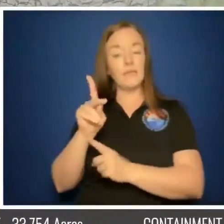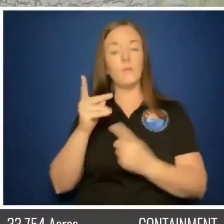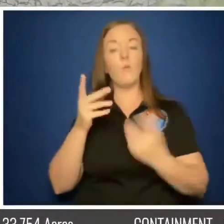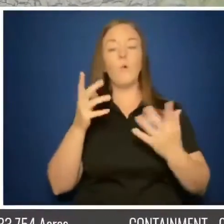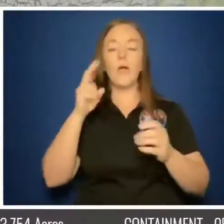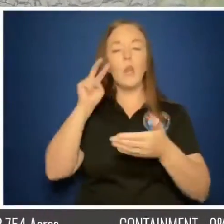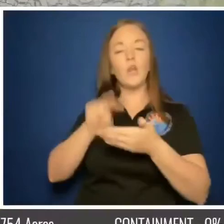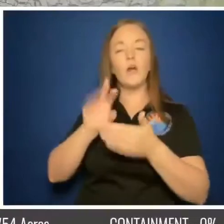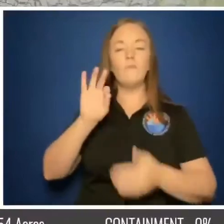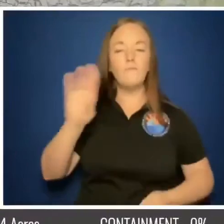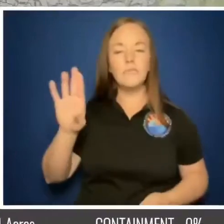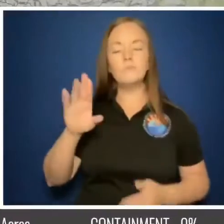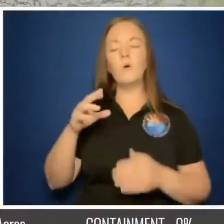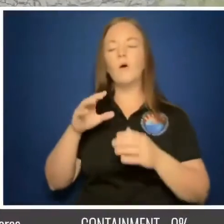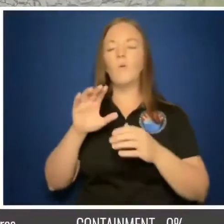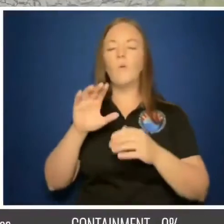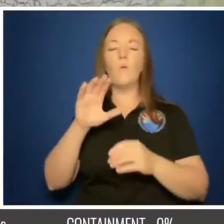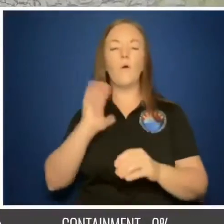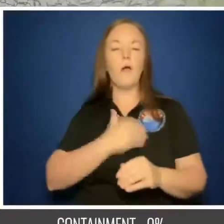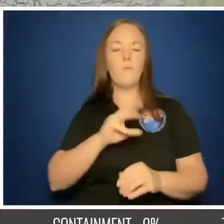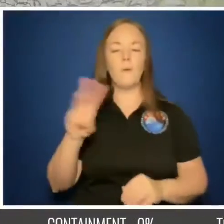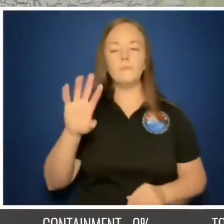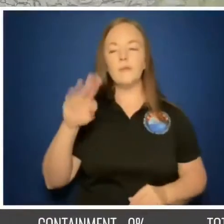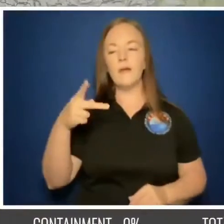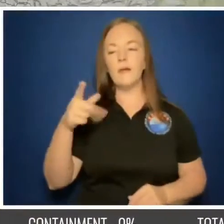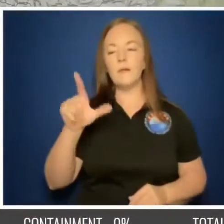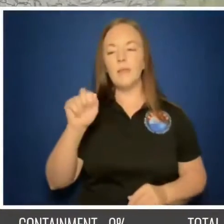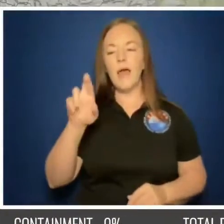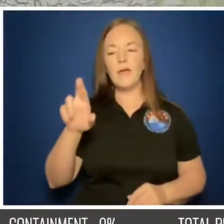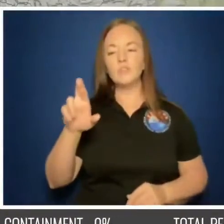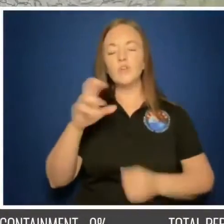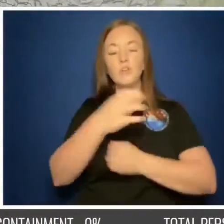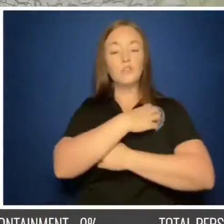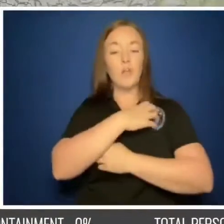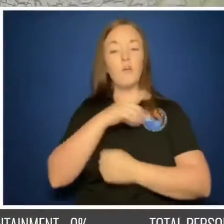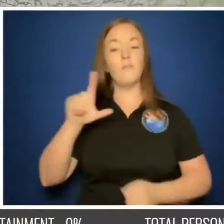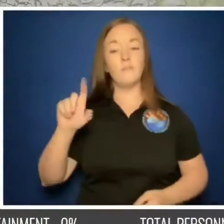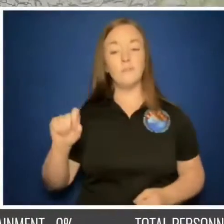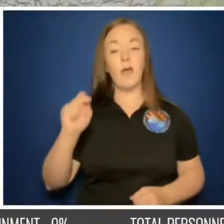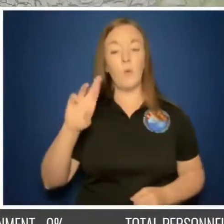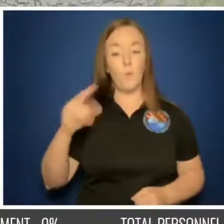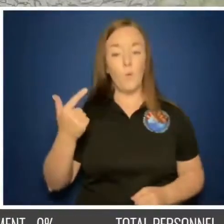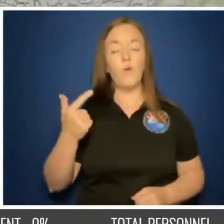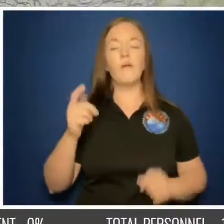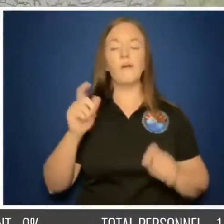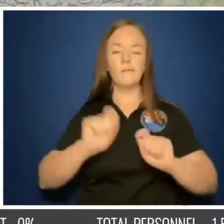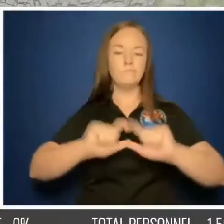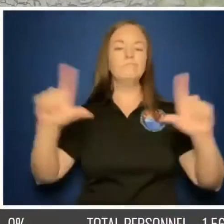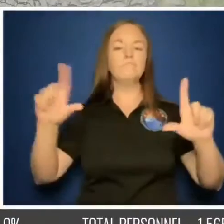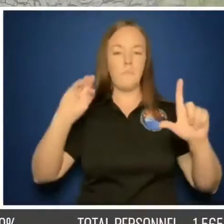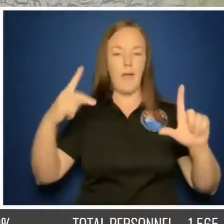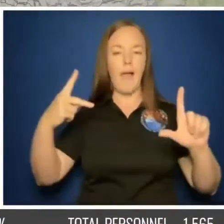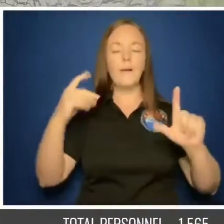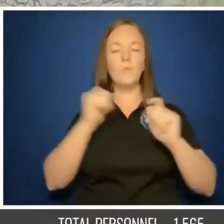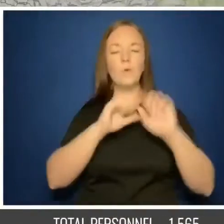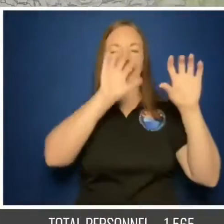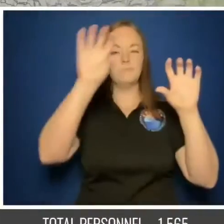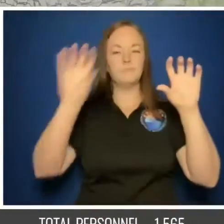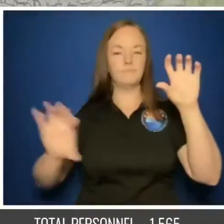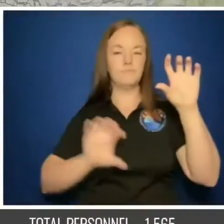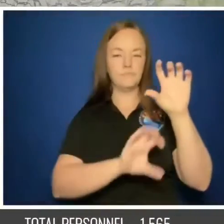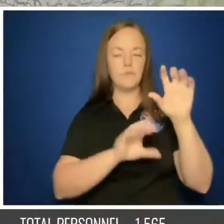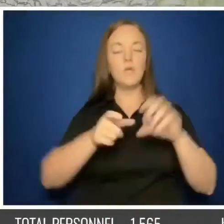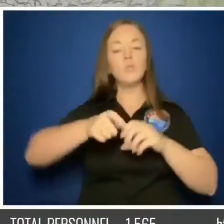go to placersheriff.org, you can do so to find the map with the new zones. Zones 23